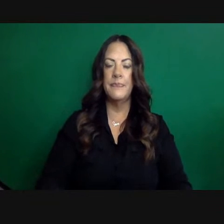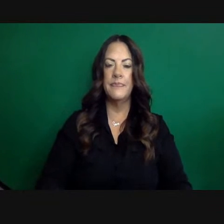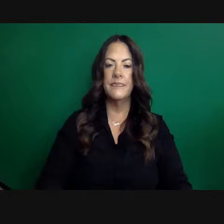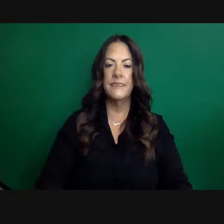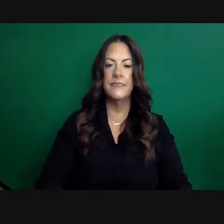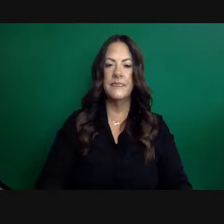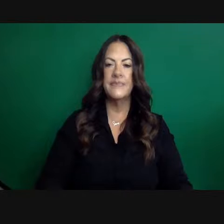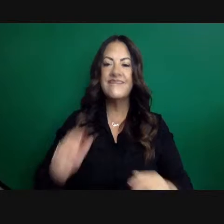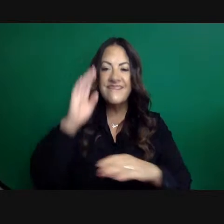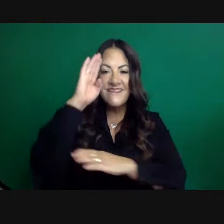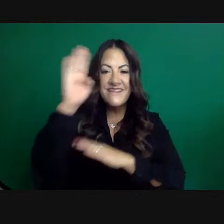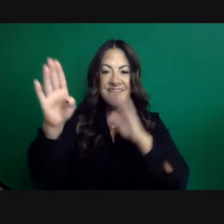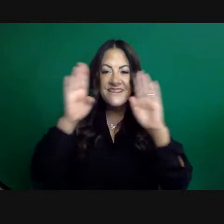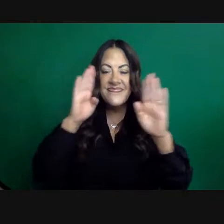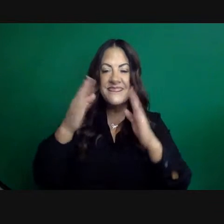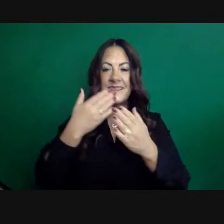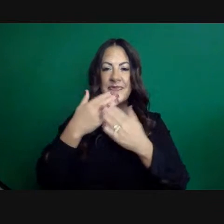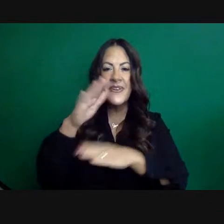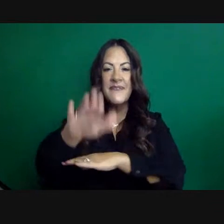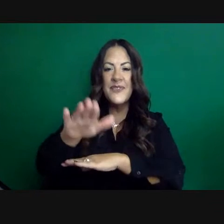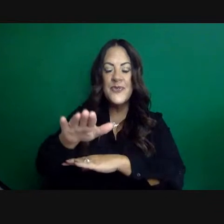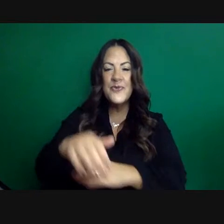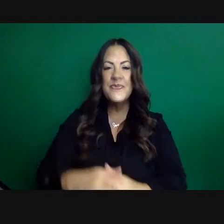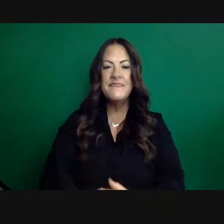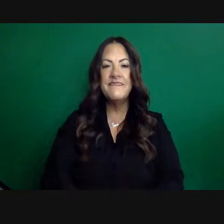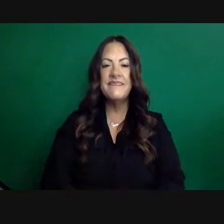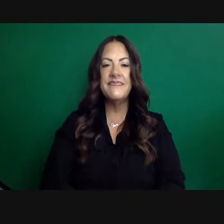Good afternoon, everyone.